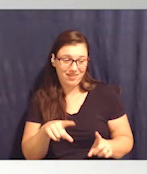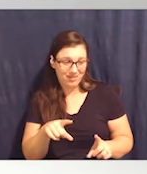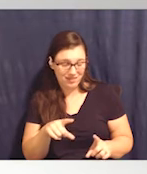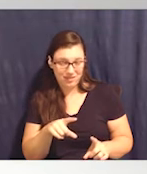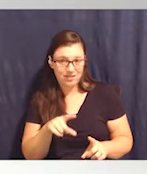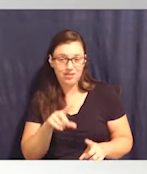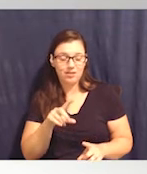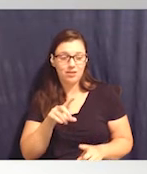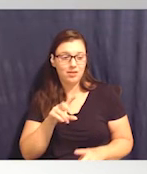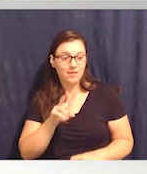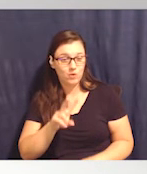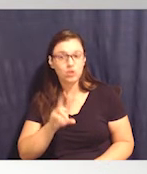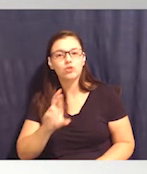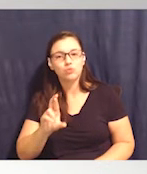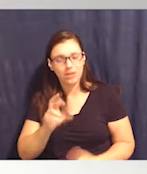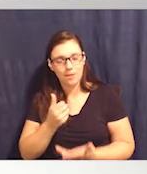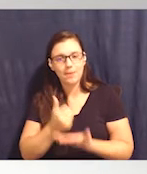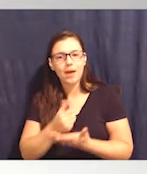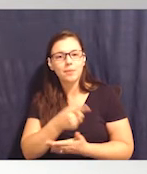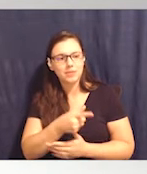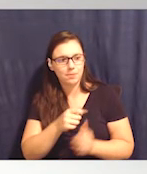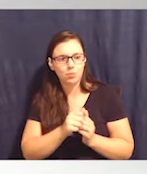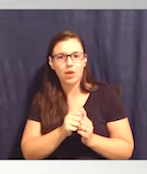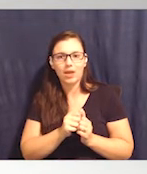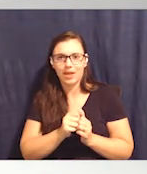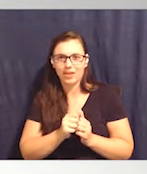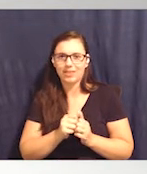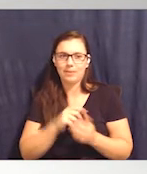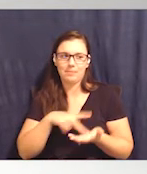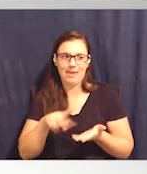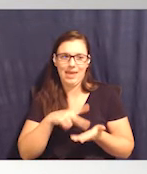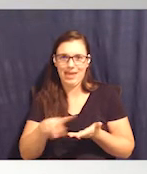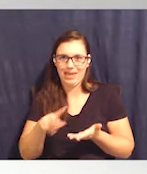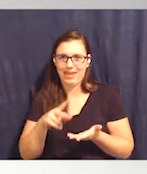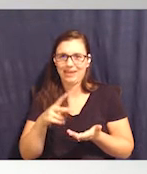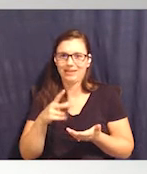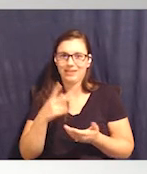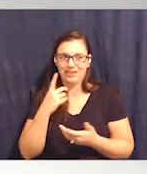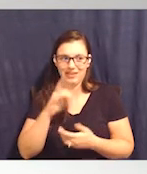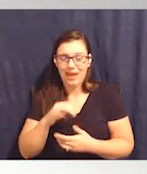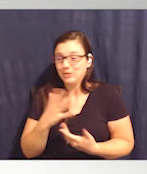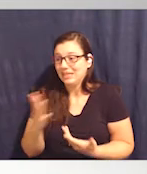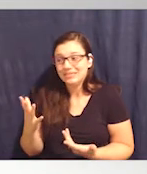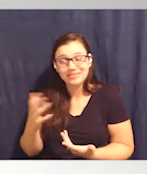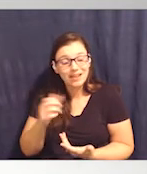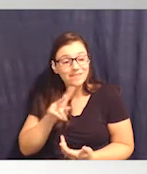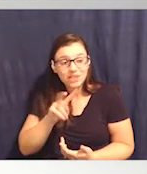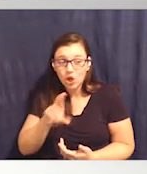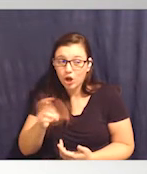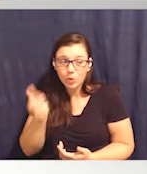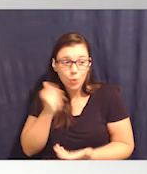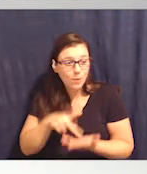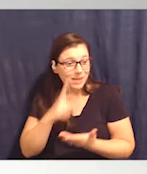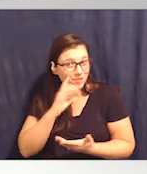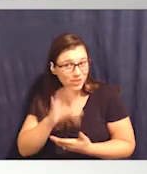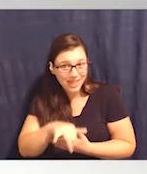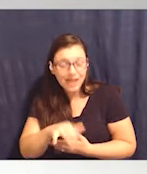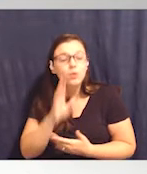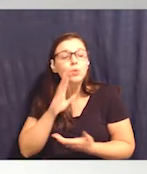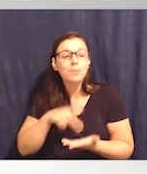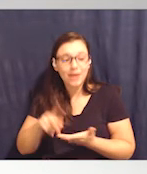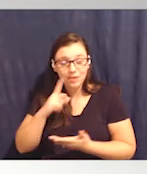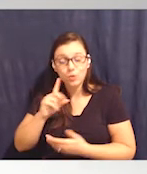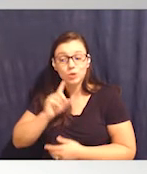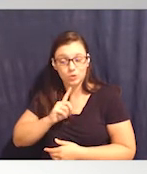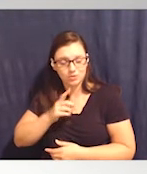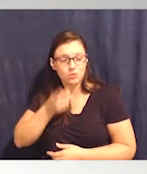with his room and board. And I'm like, VR is not going to pay for you to live with 3 girls. They'll pay for you to live in the dorm. So I'm sorry, let's